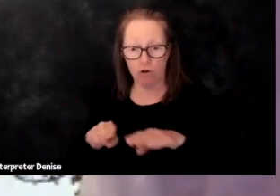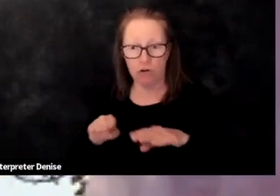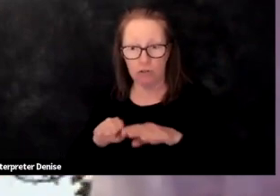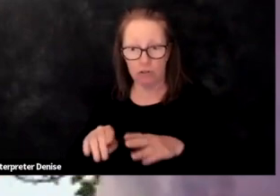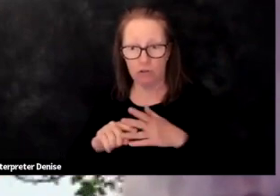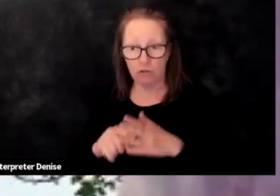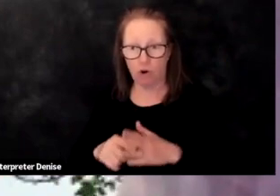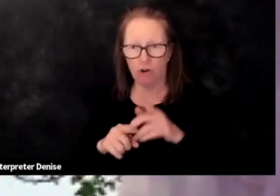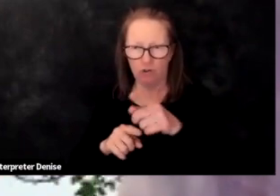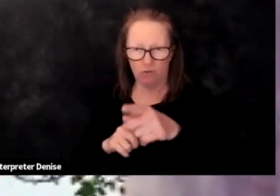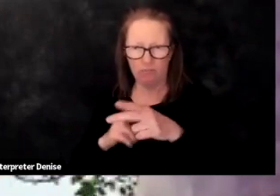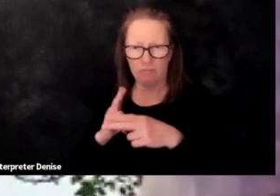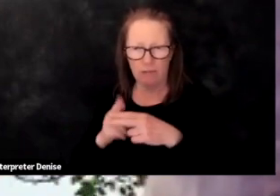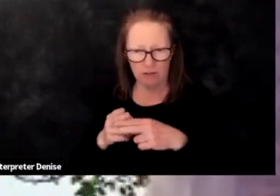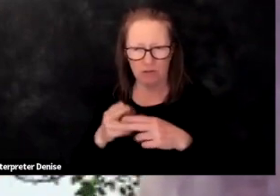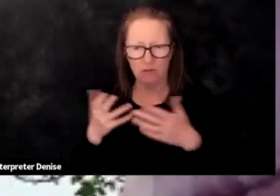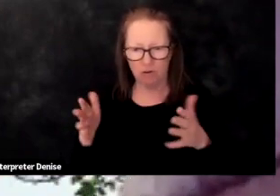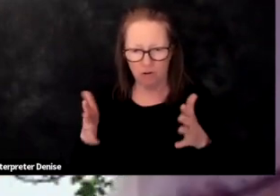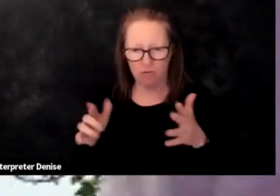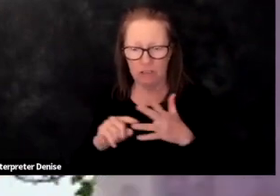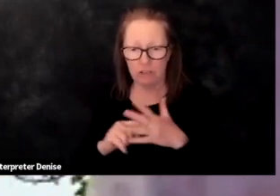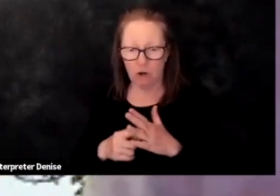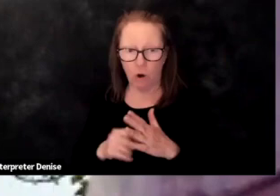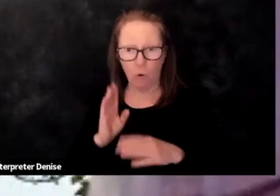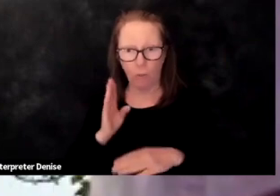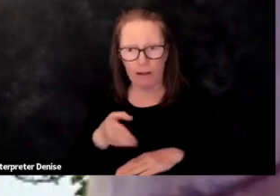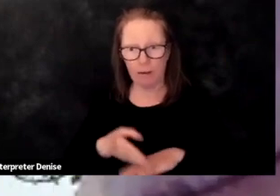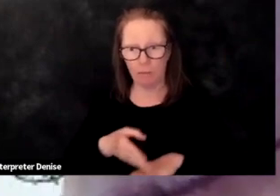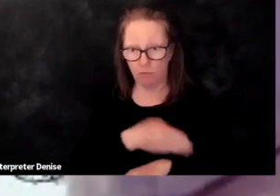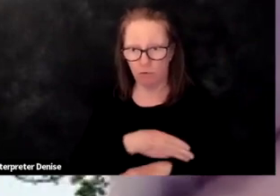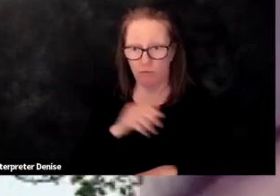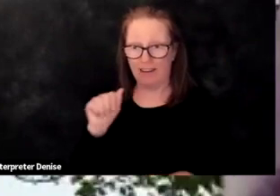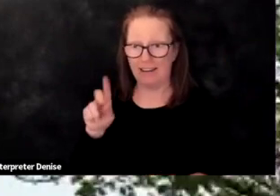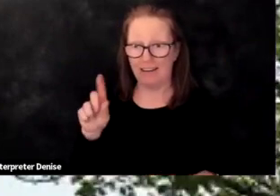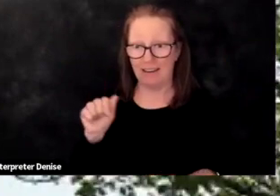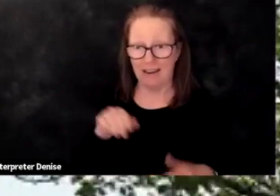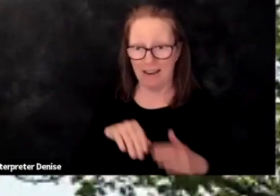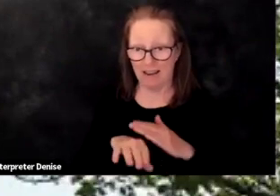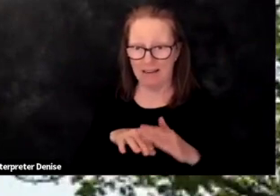as it's been asked again, will there be improvements for ADA access and use?